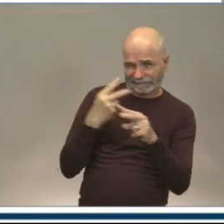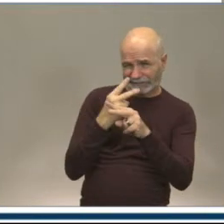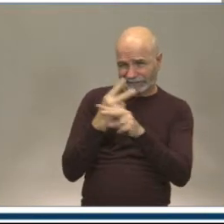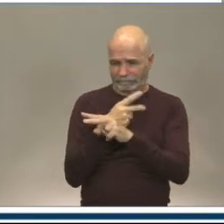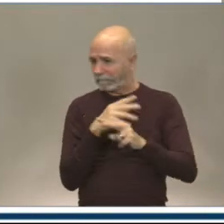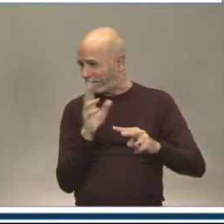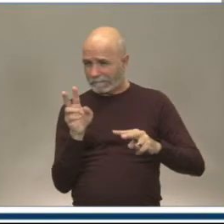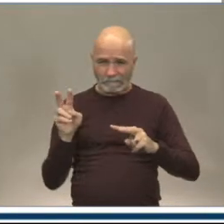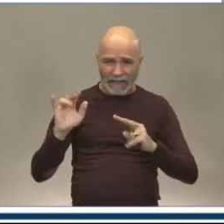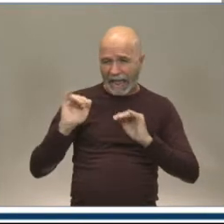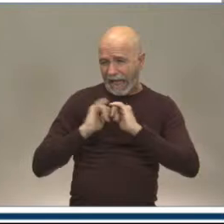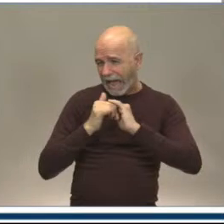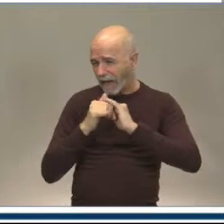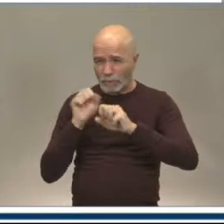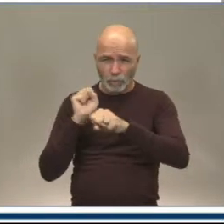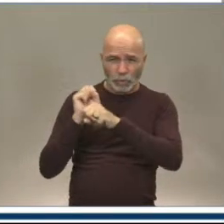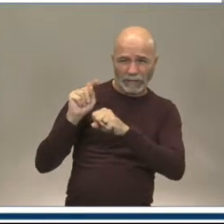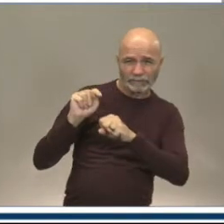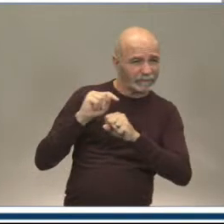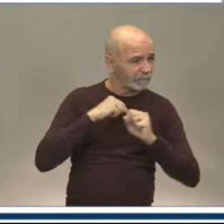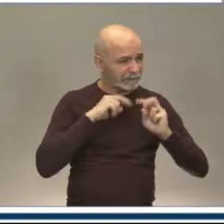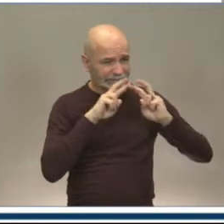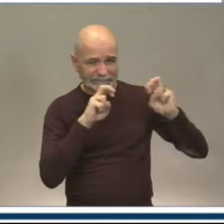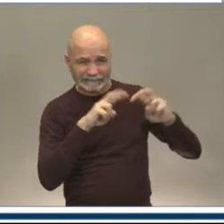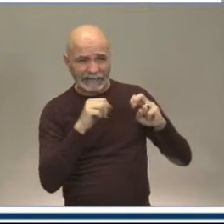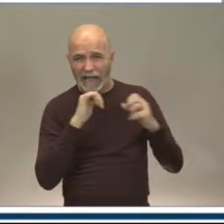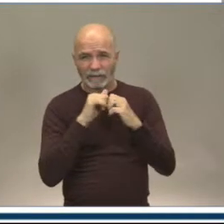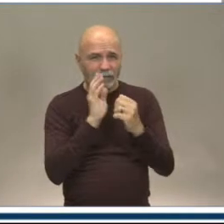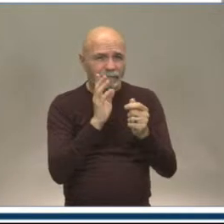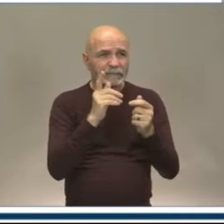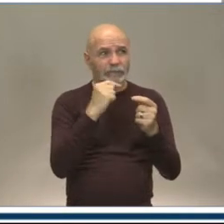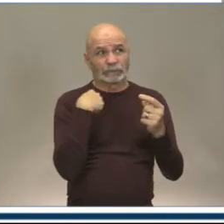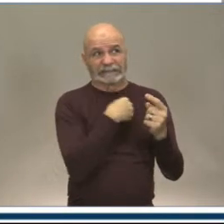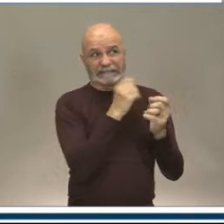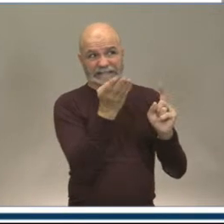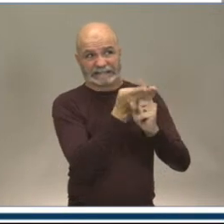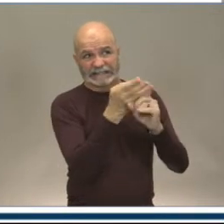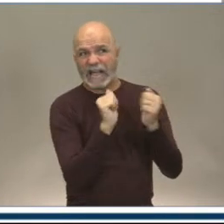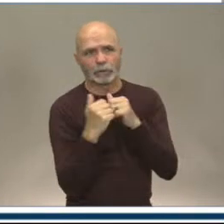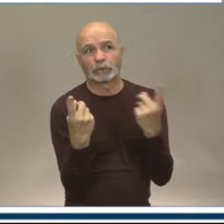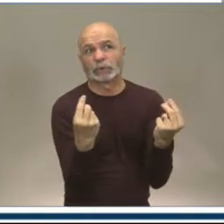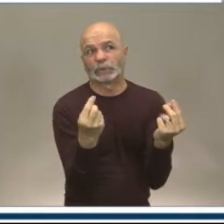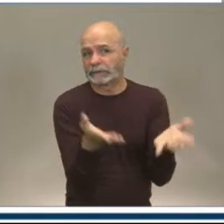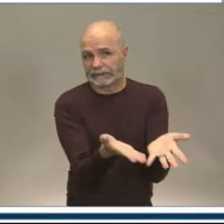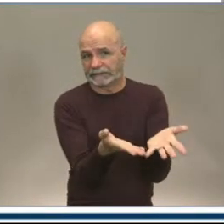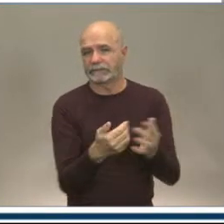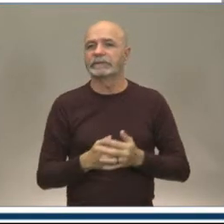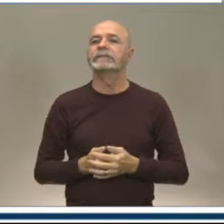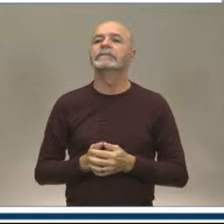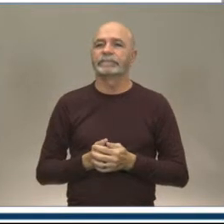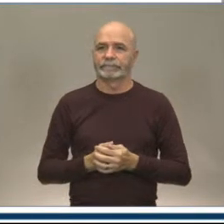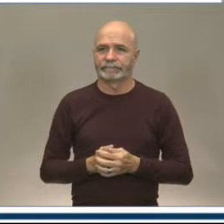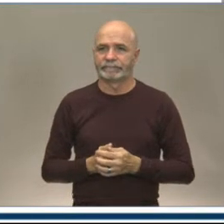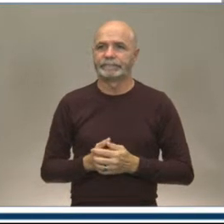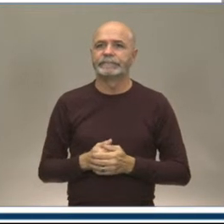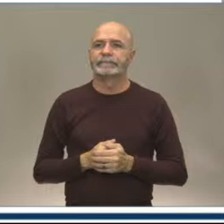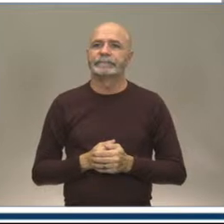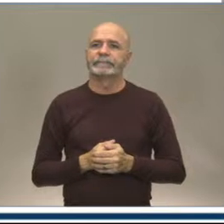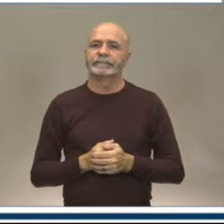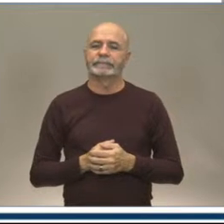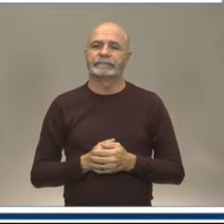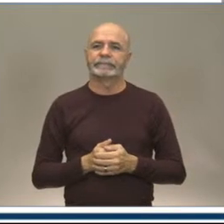and then come back with like how do we get things corrected up there. But I will say that